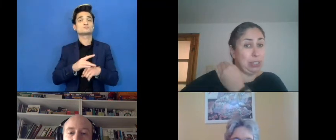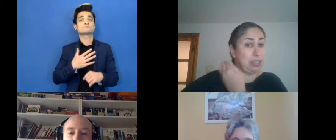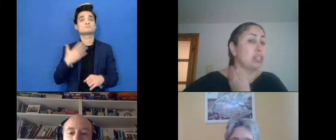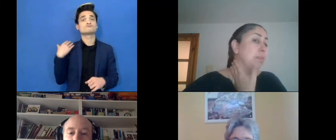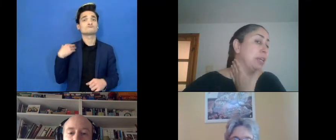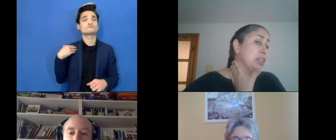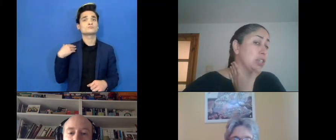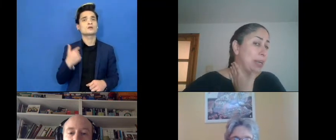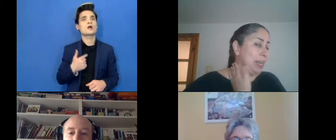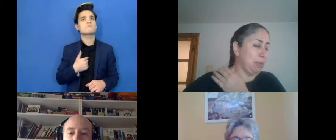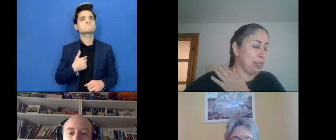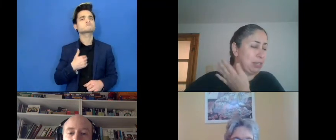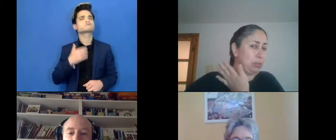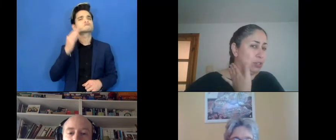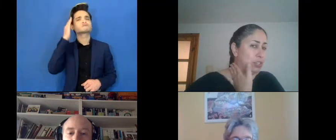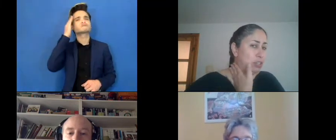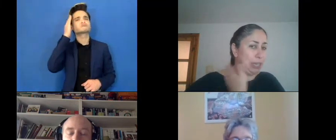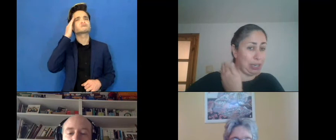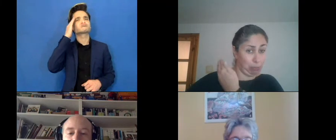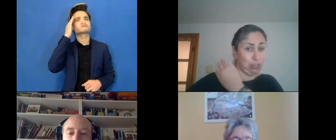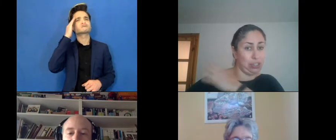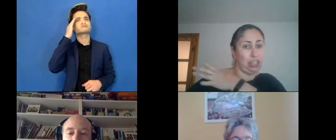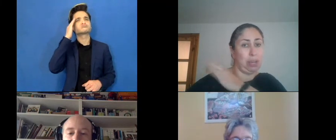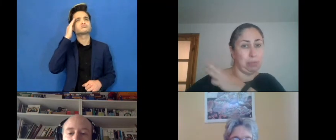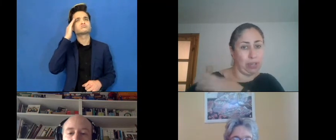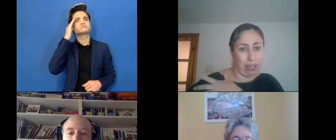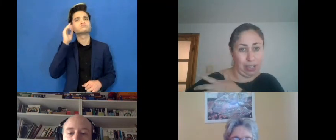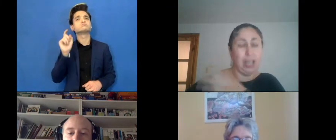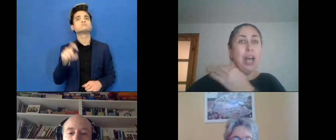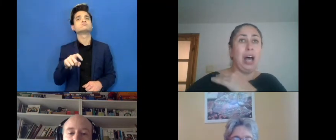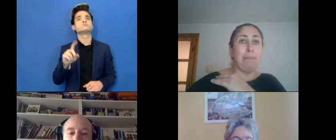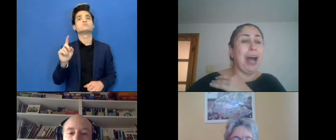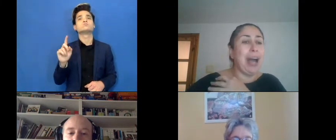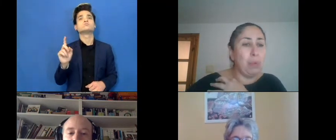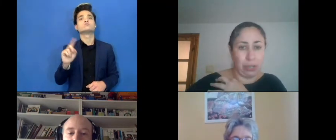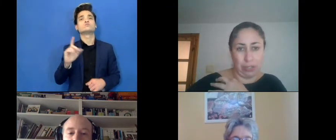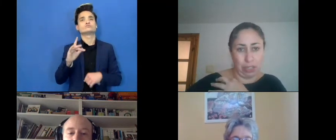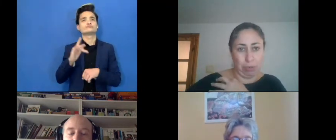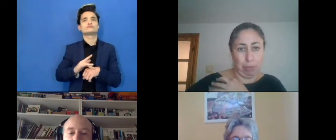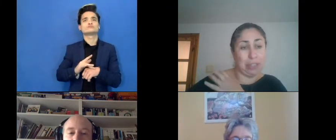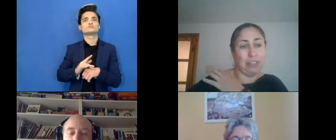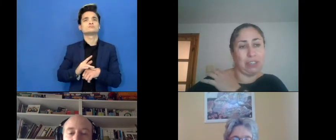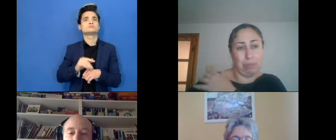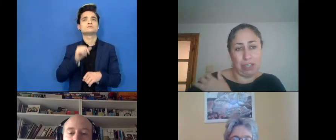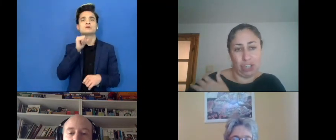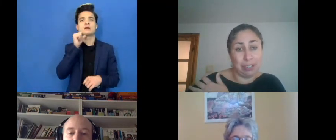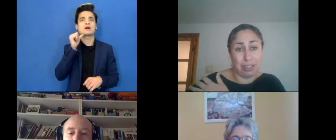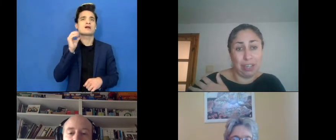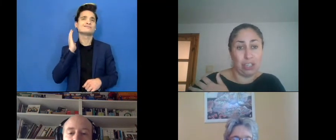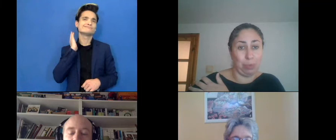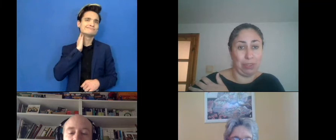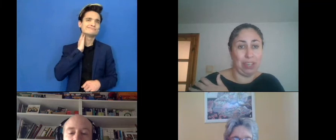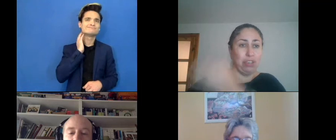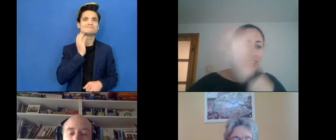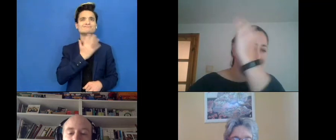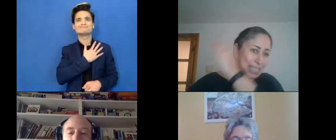Where does it stop? Are you going to touch my neck? Because I don't want you to touch my neck. I want you to touch up to here. How are you going to touch me? Because if it's going to be a gentle touch,